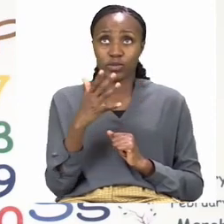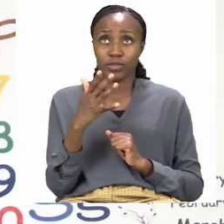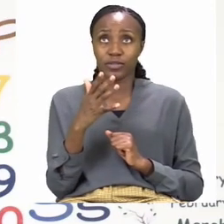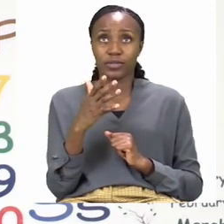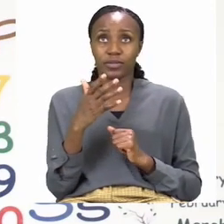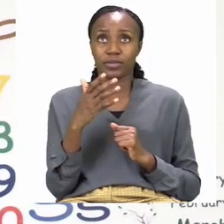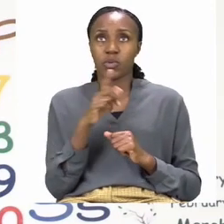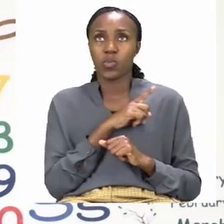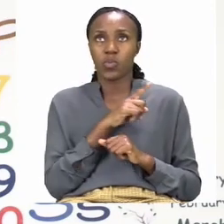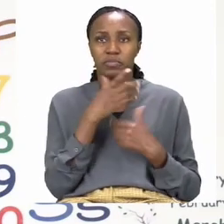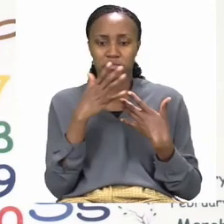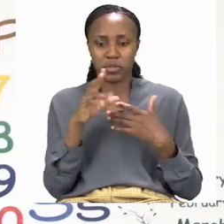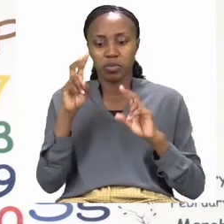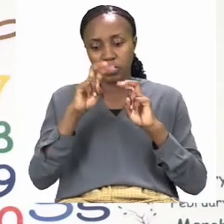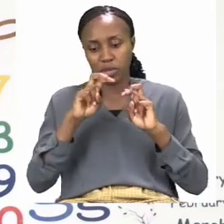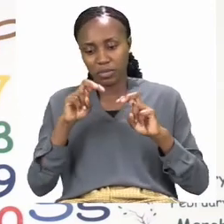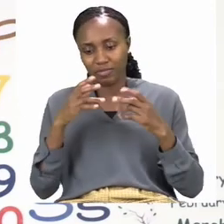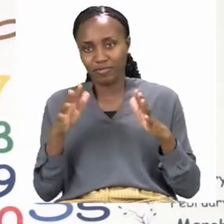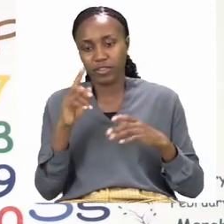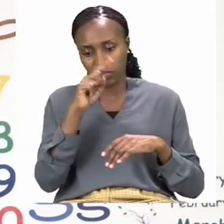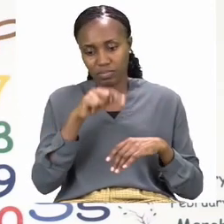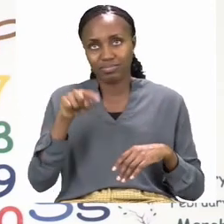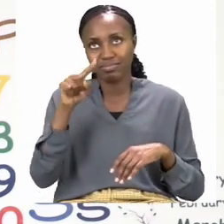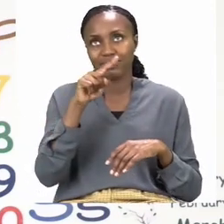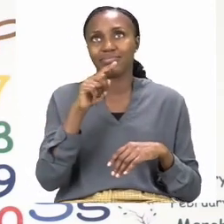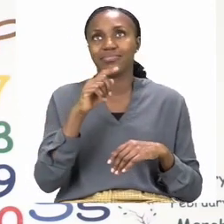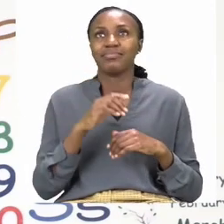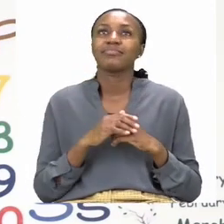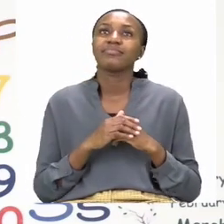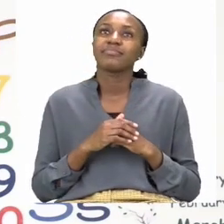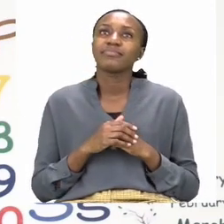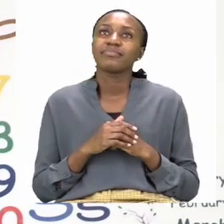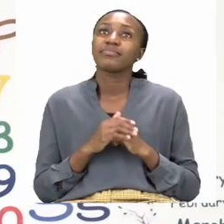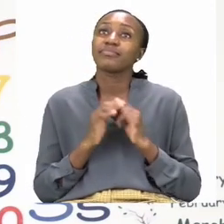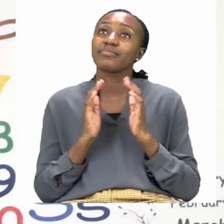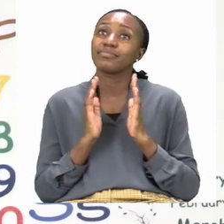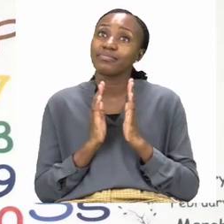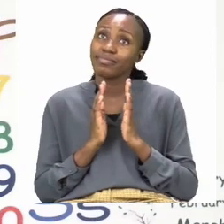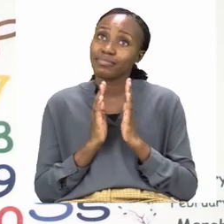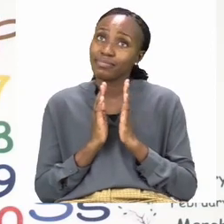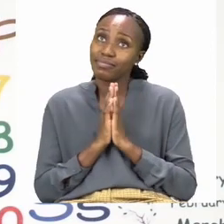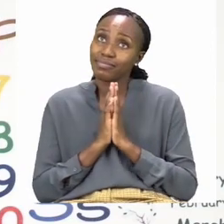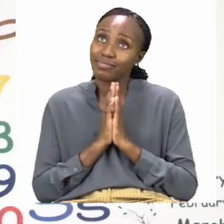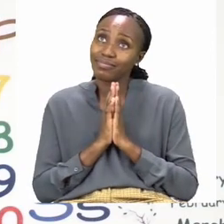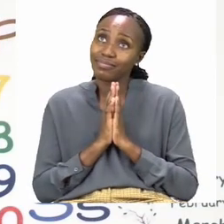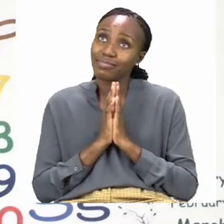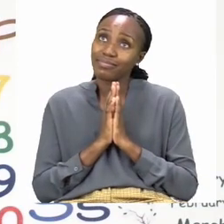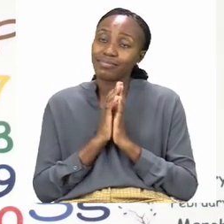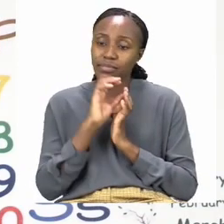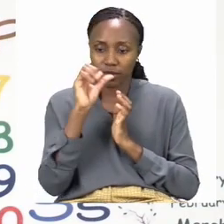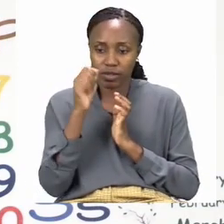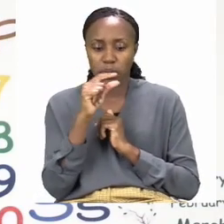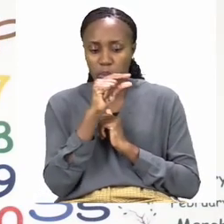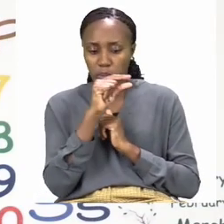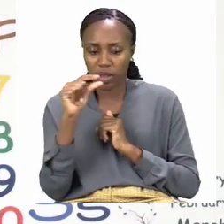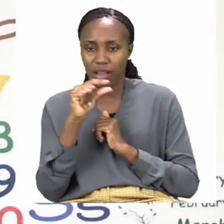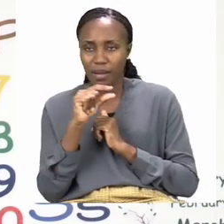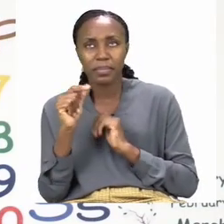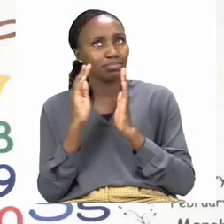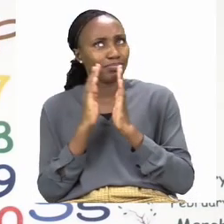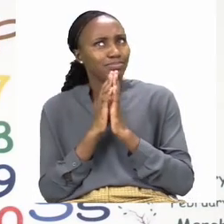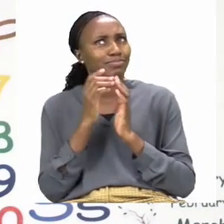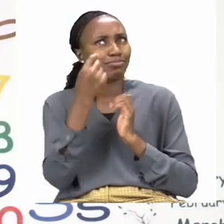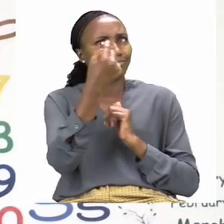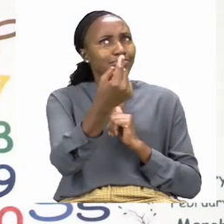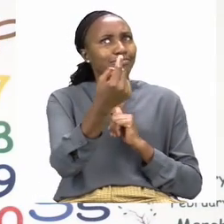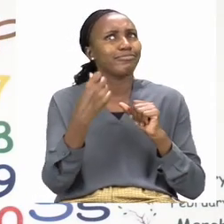water. All right. Now everyone, you need to go ahead and do this with all the other vocabulary words that you have on